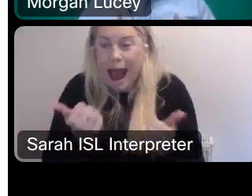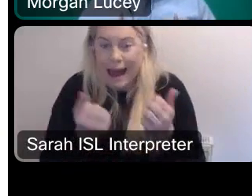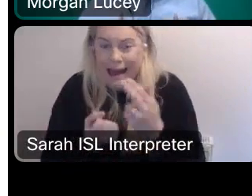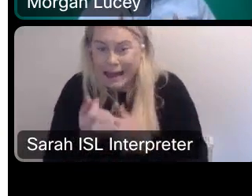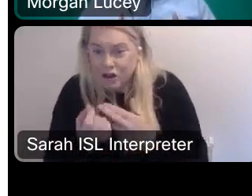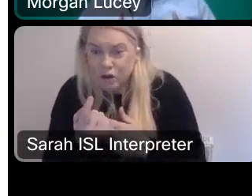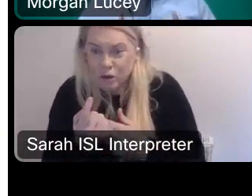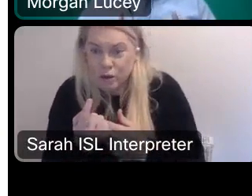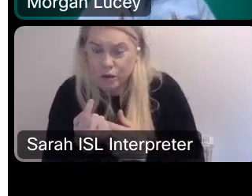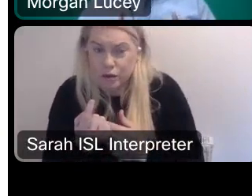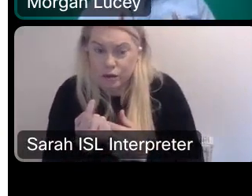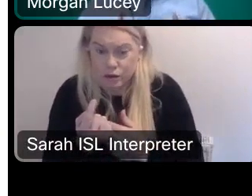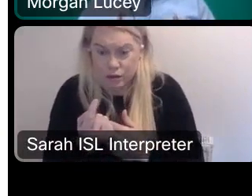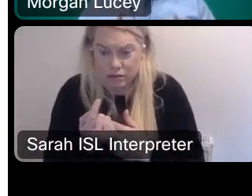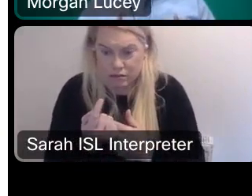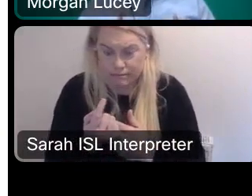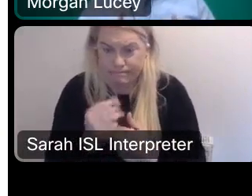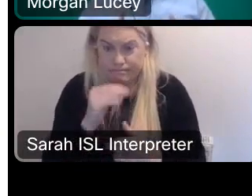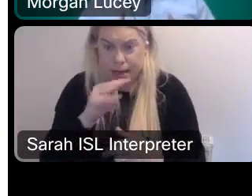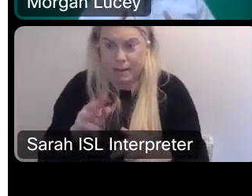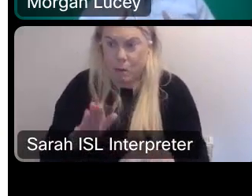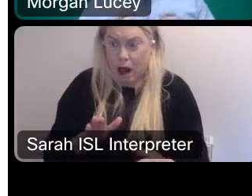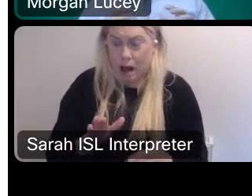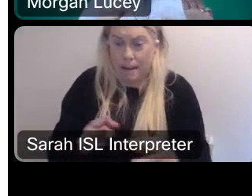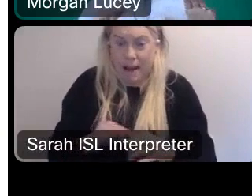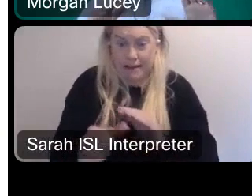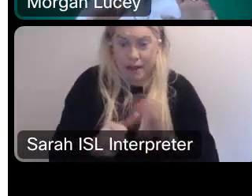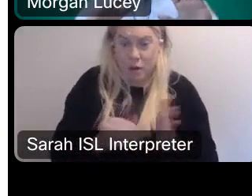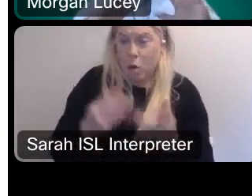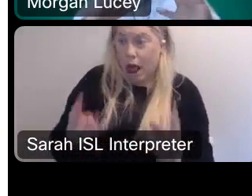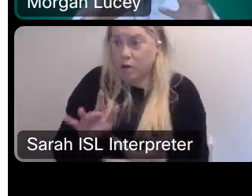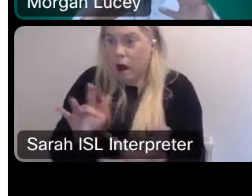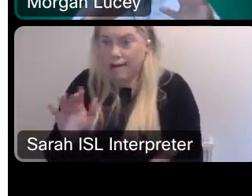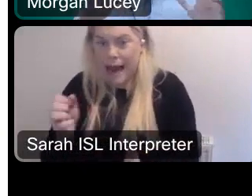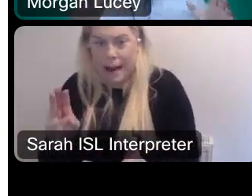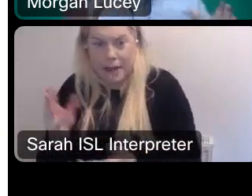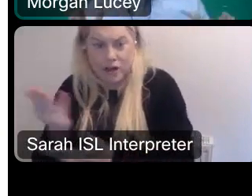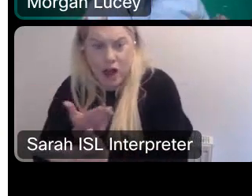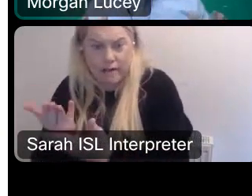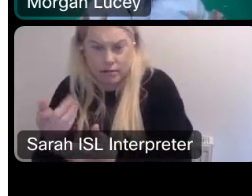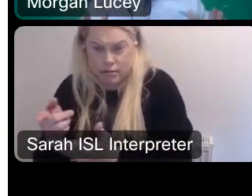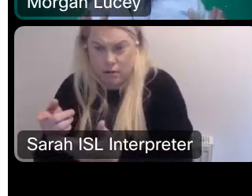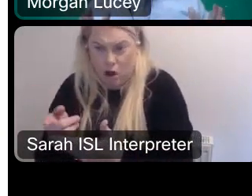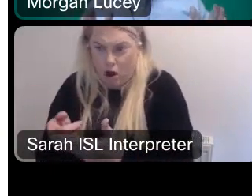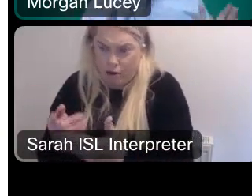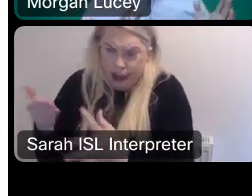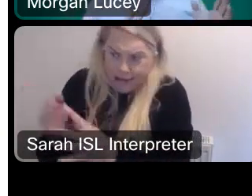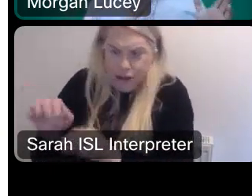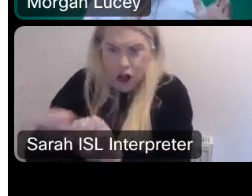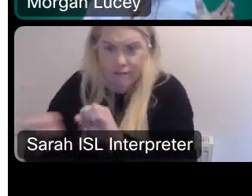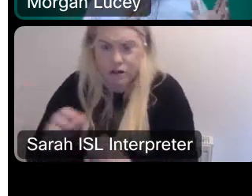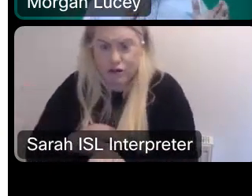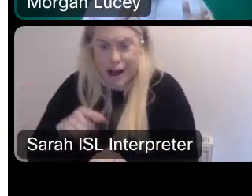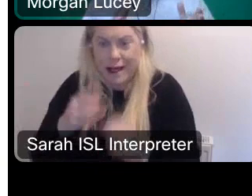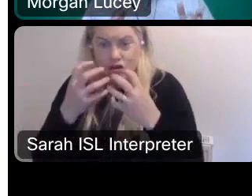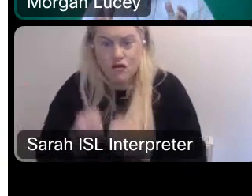access workplace counselling or EAP counselling. I'm going to broadly call that their stress reaction, and that will look